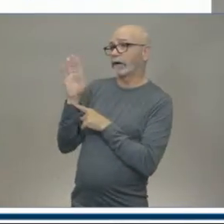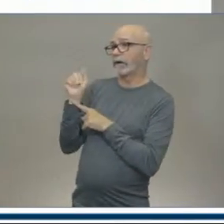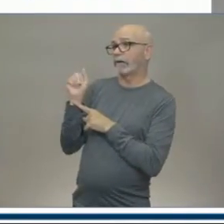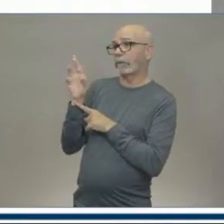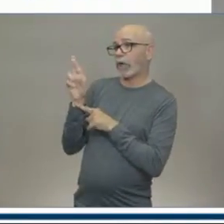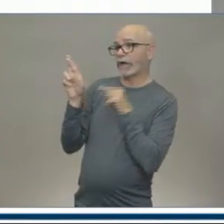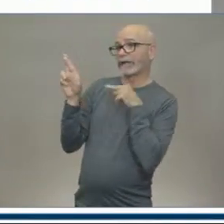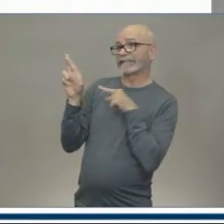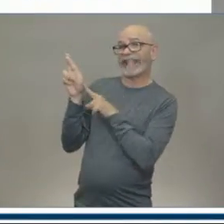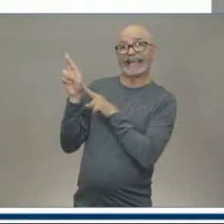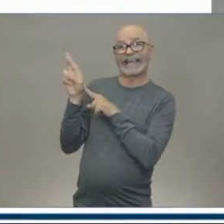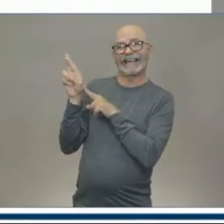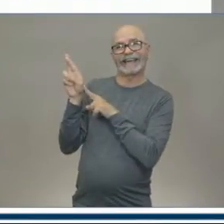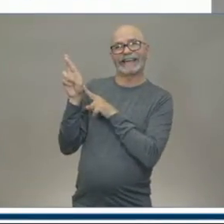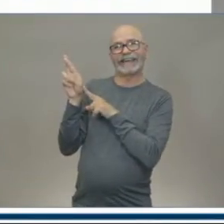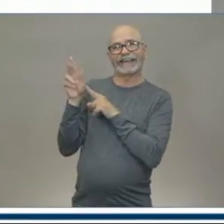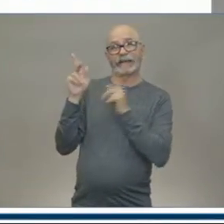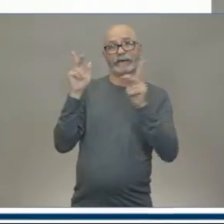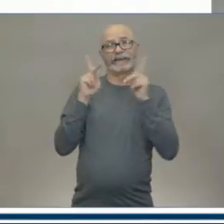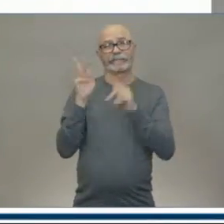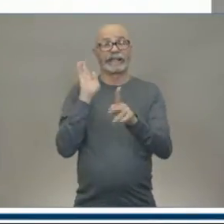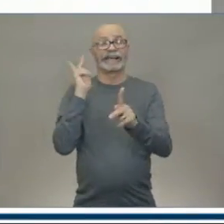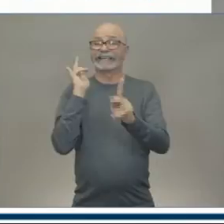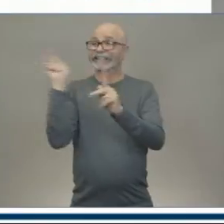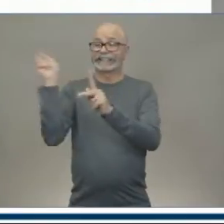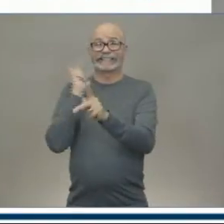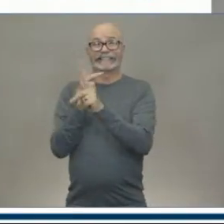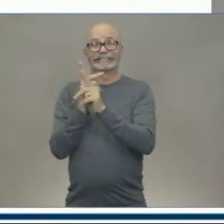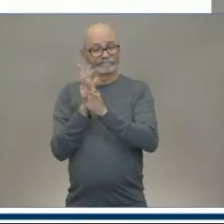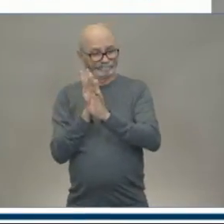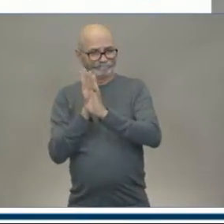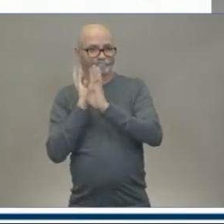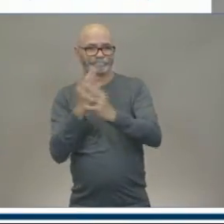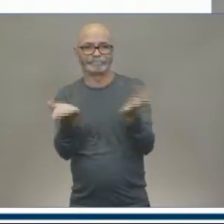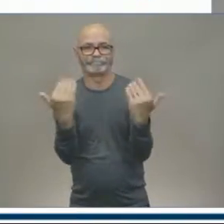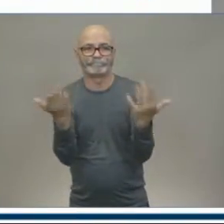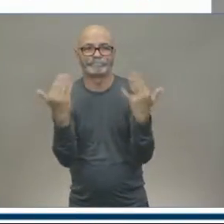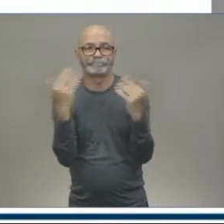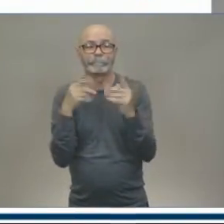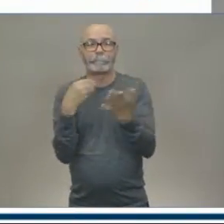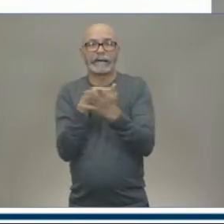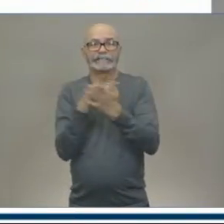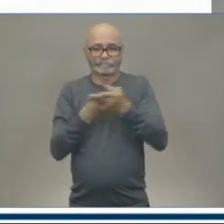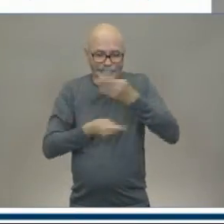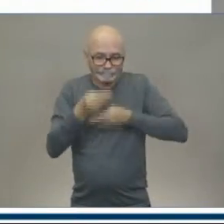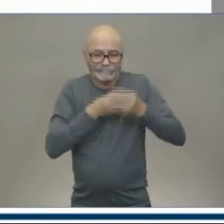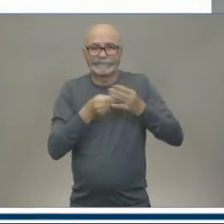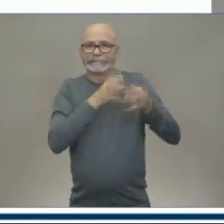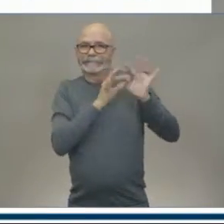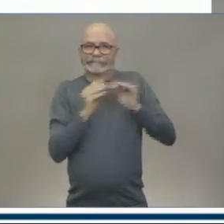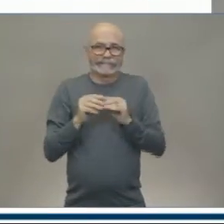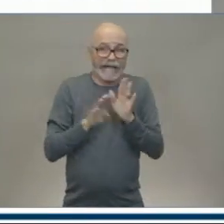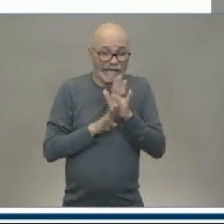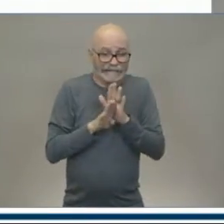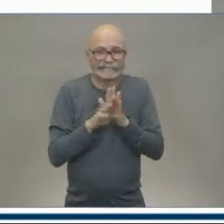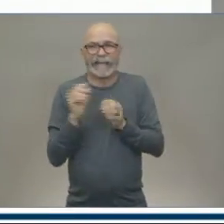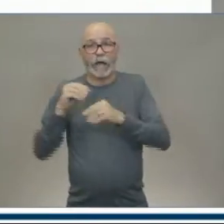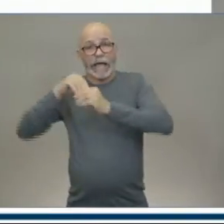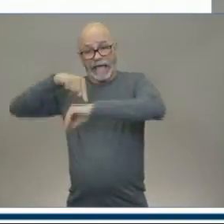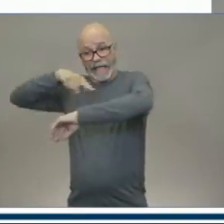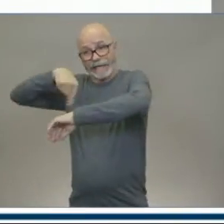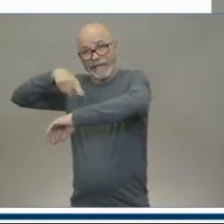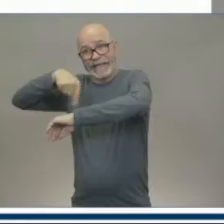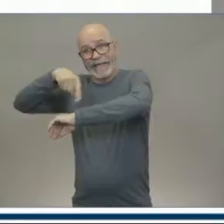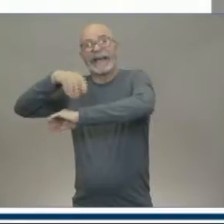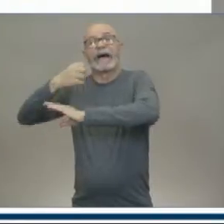been struggling from a business perspective. Extending the hour for what we did is extend them from midnight. They were another